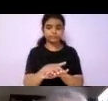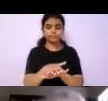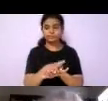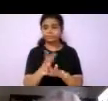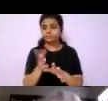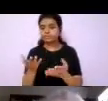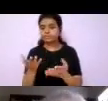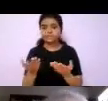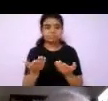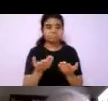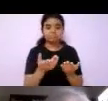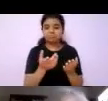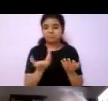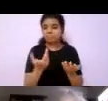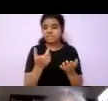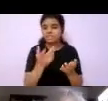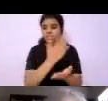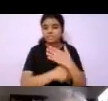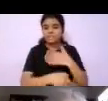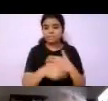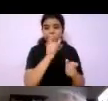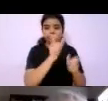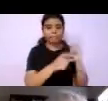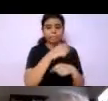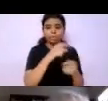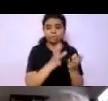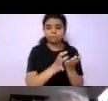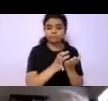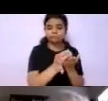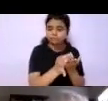such minority bodies. Recent